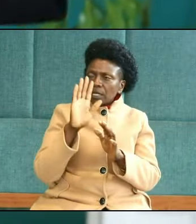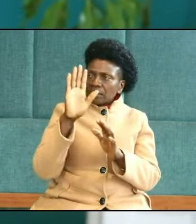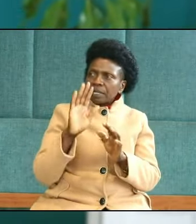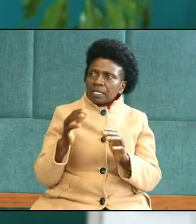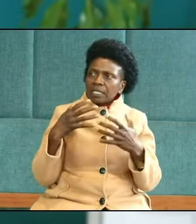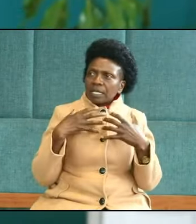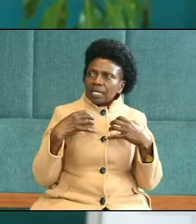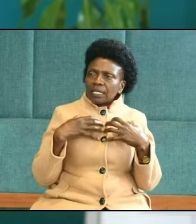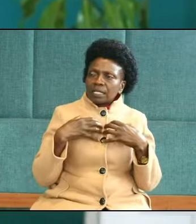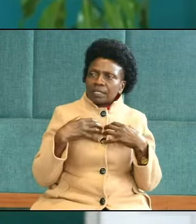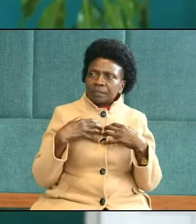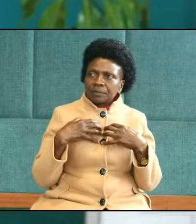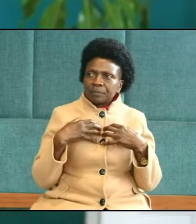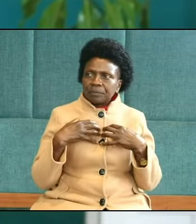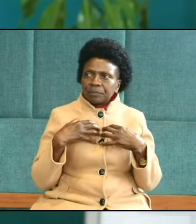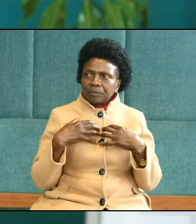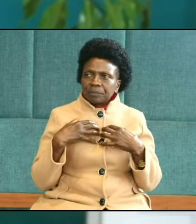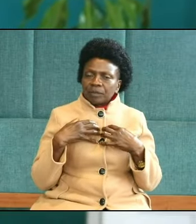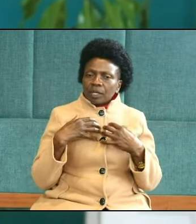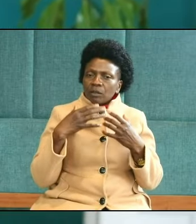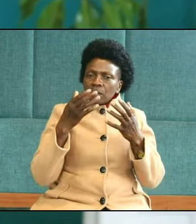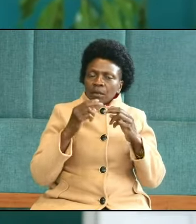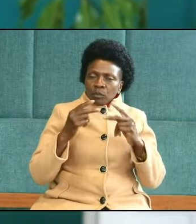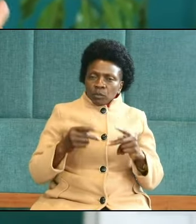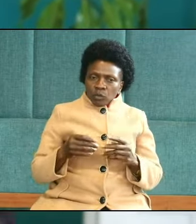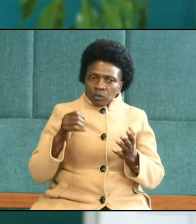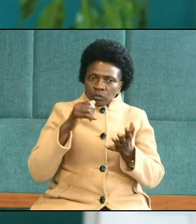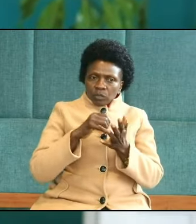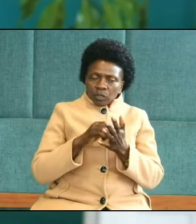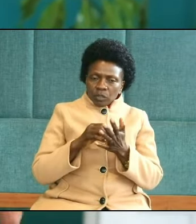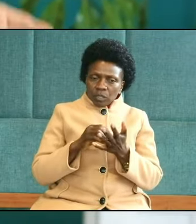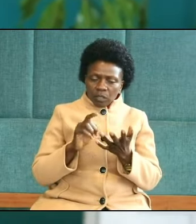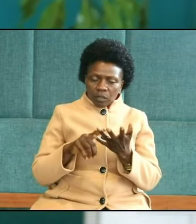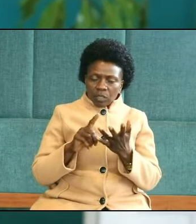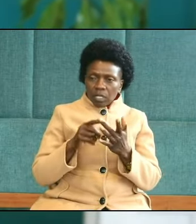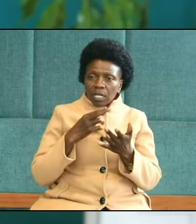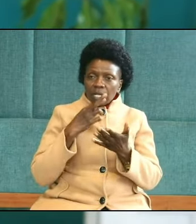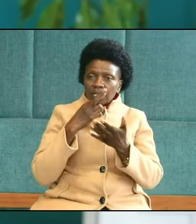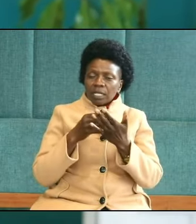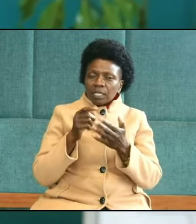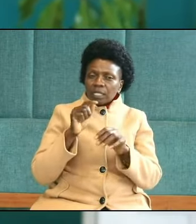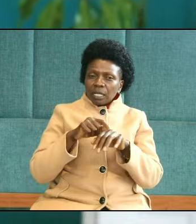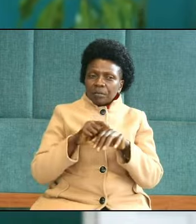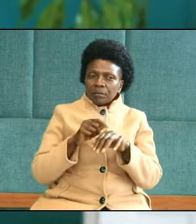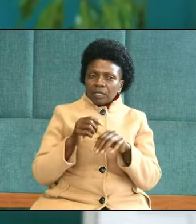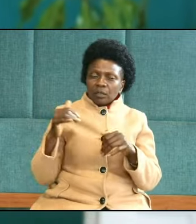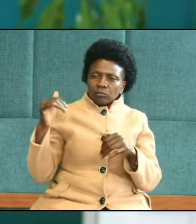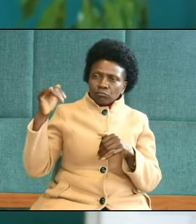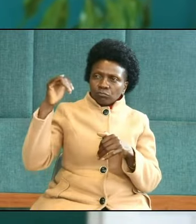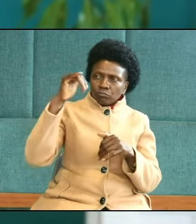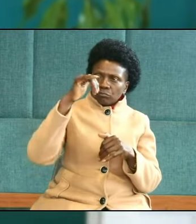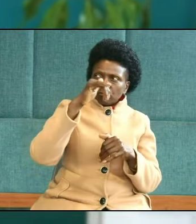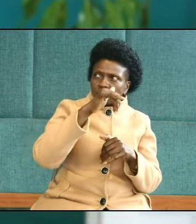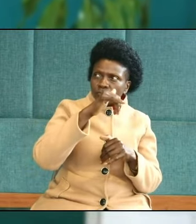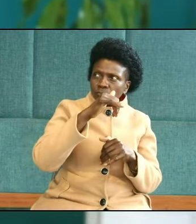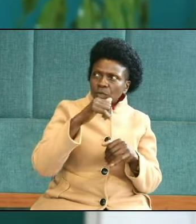were foreigners who were involved, who got killed as a result when those airplanes hit the Twin